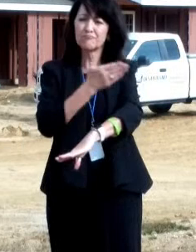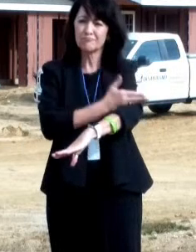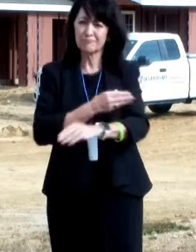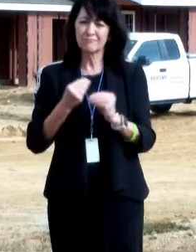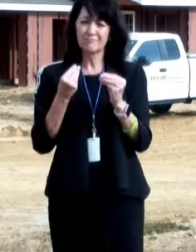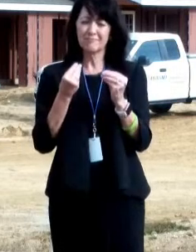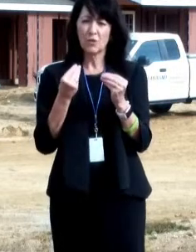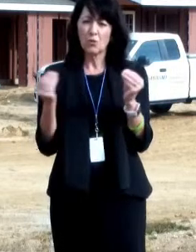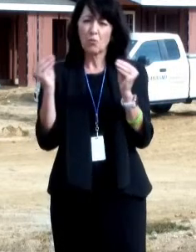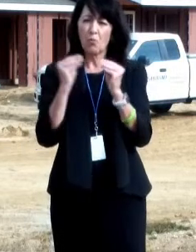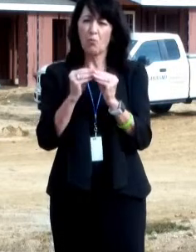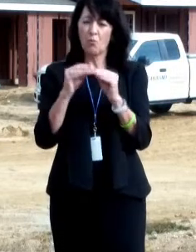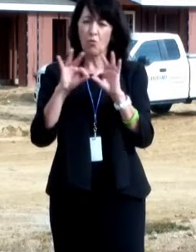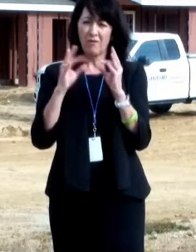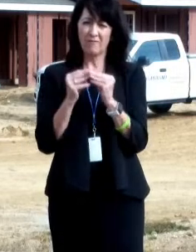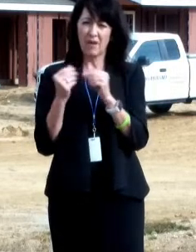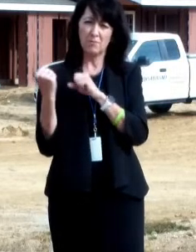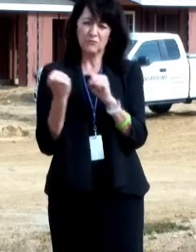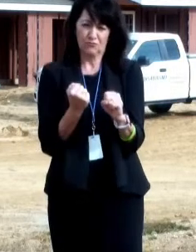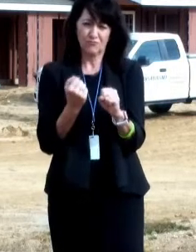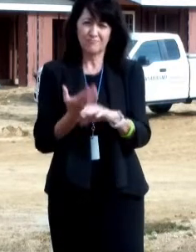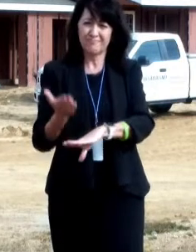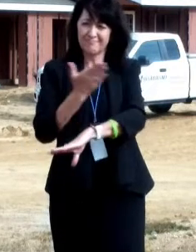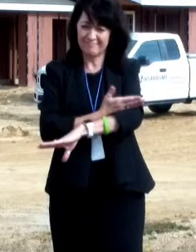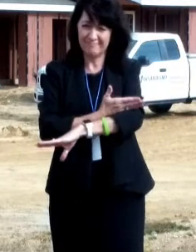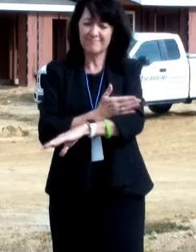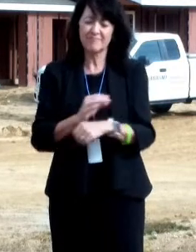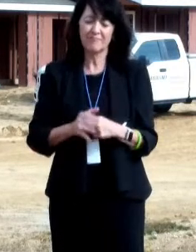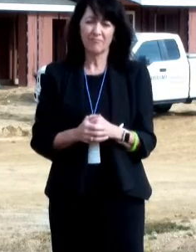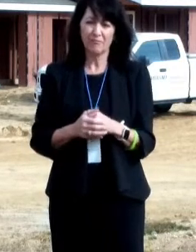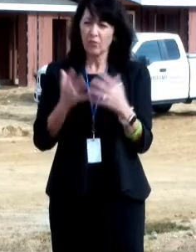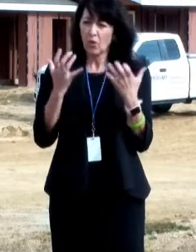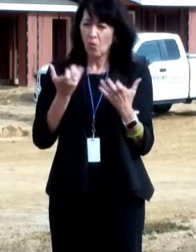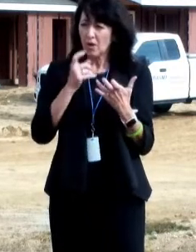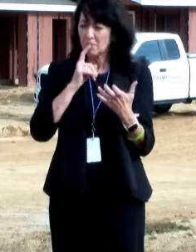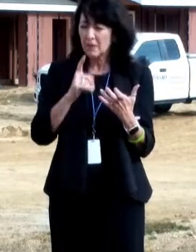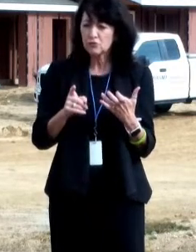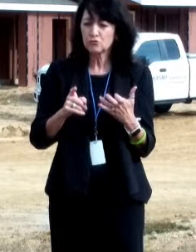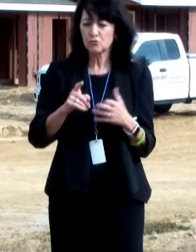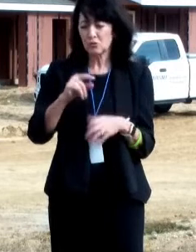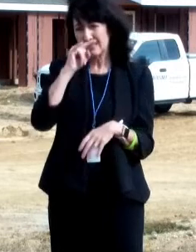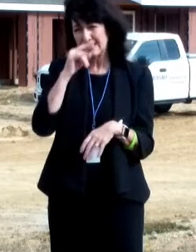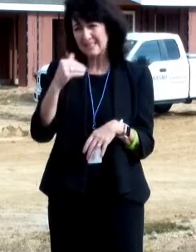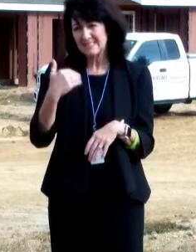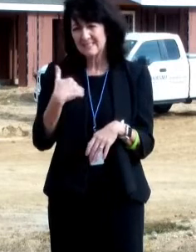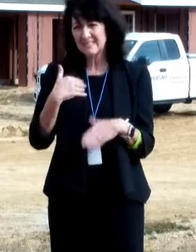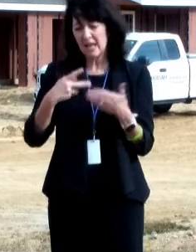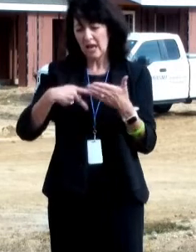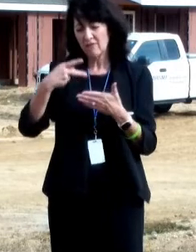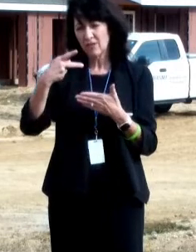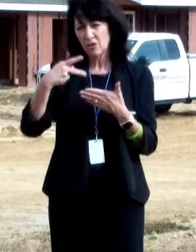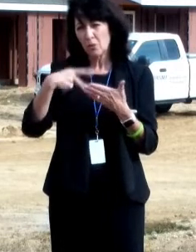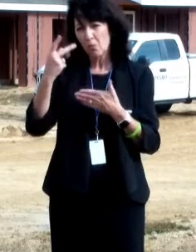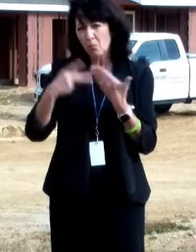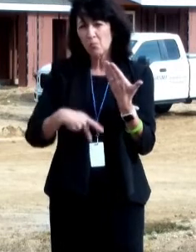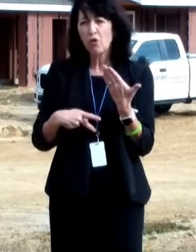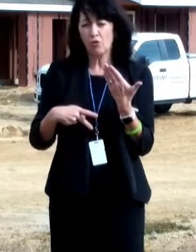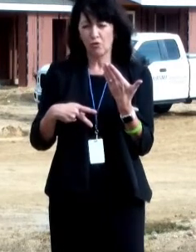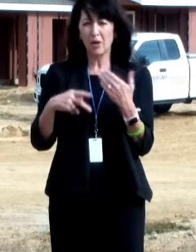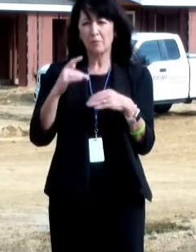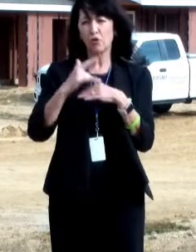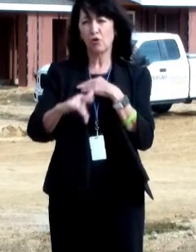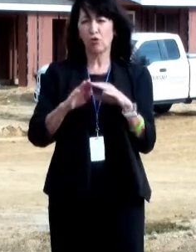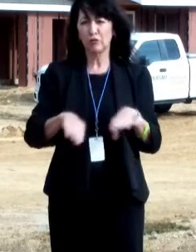to strengthen families, to try to make sure that kids had access to early childhood, try to make sure that folks had access